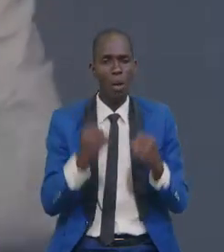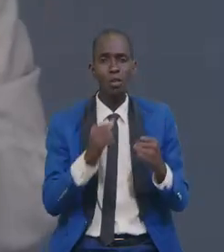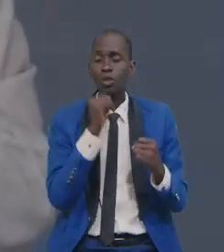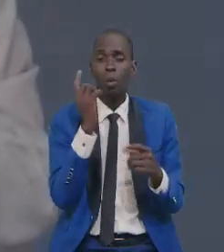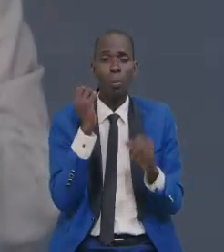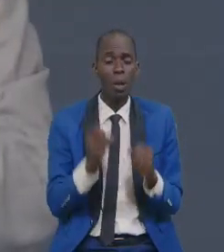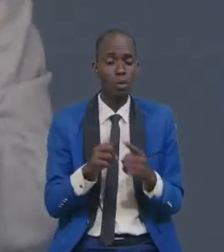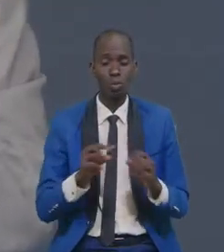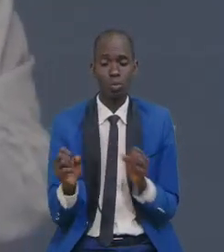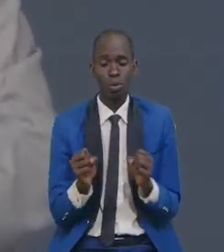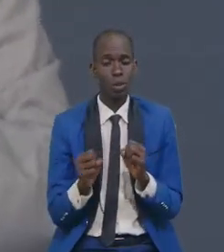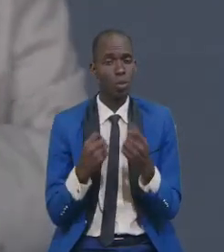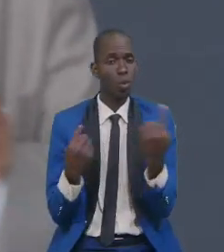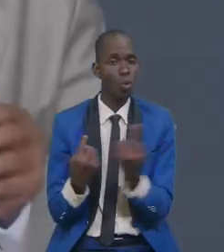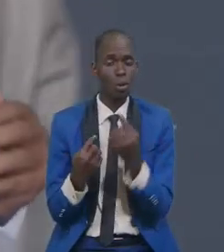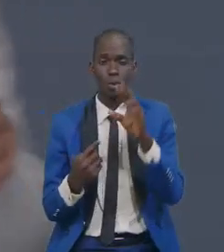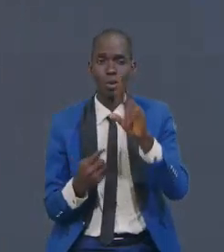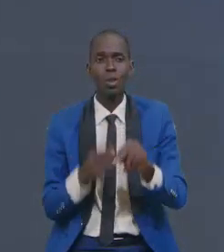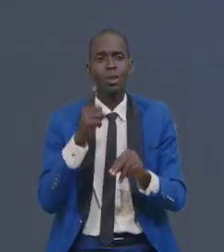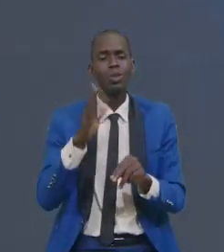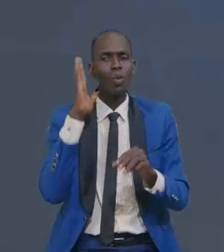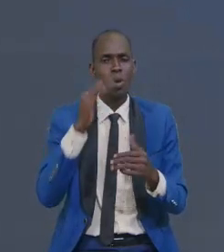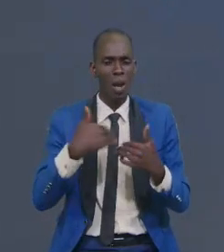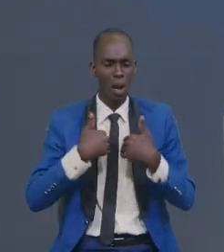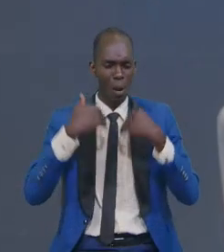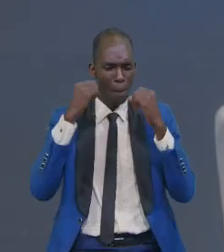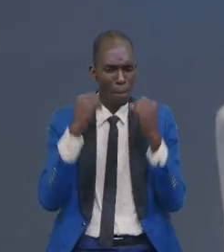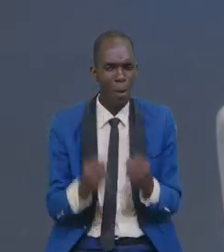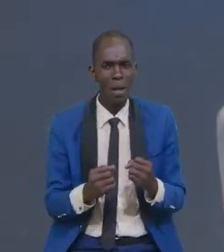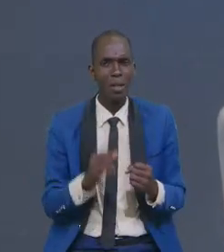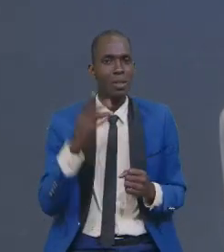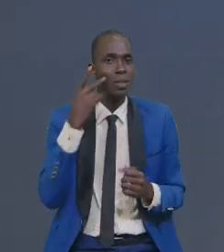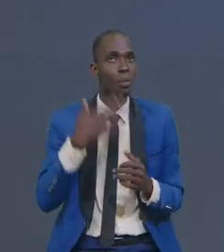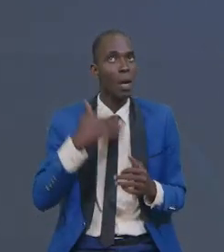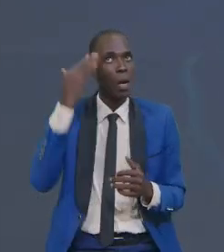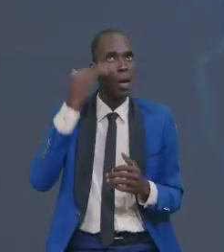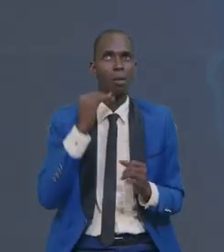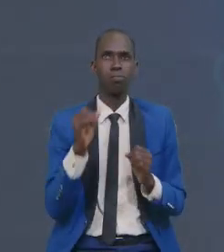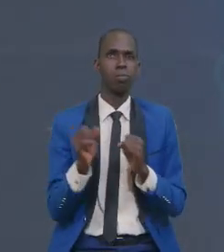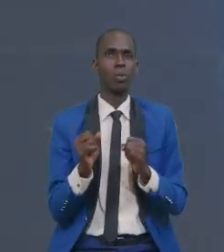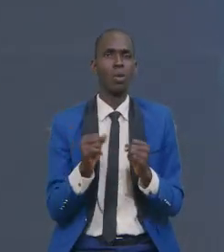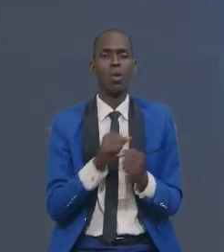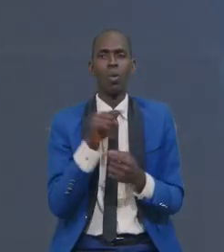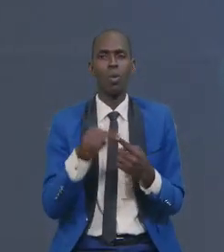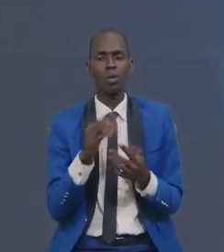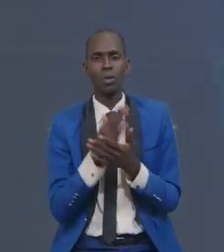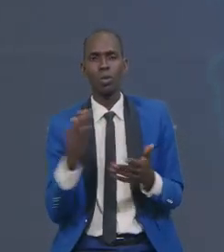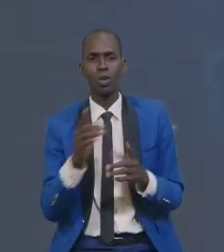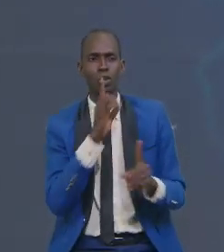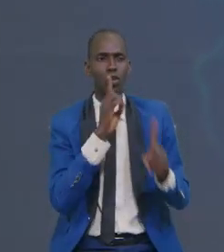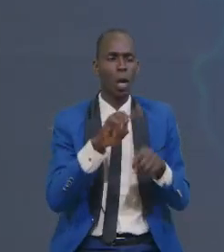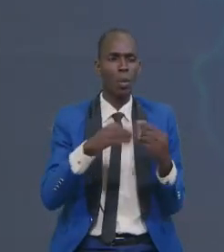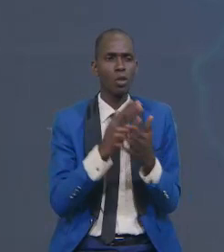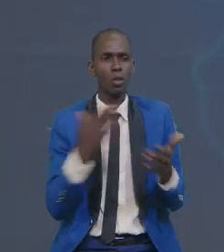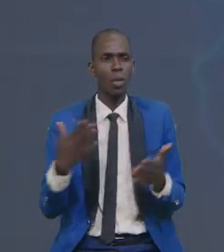shall receive power. And then there's a way my head will shake when somebody talks about something and the Holy